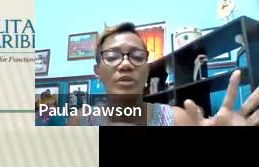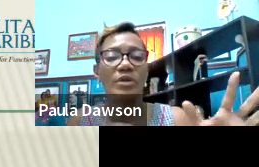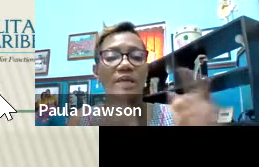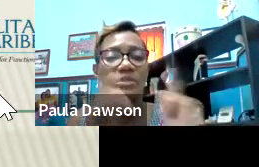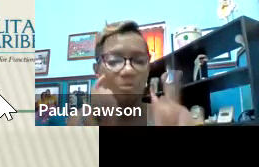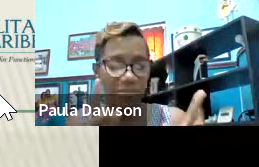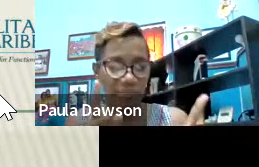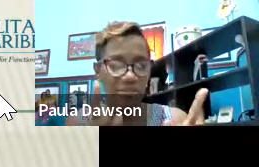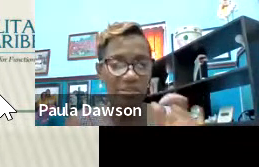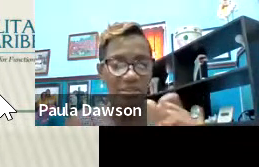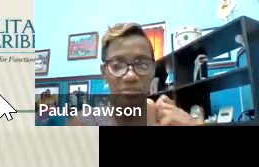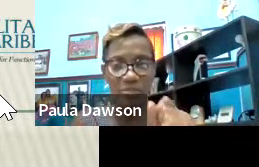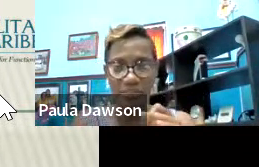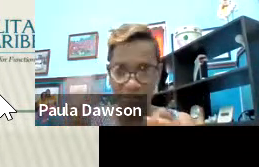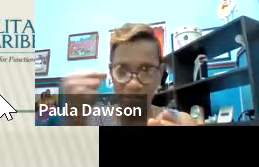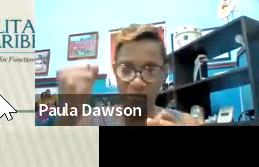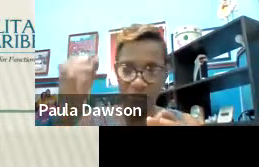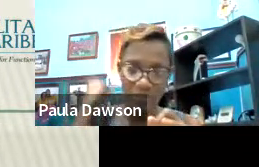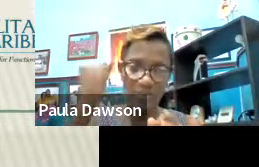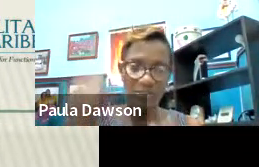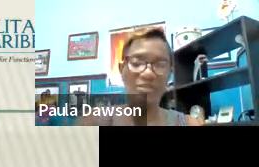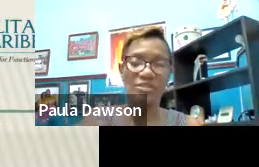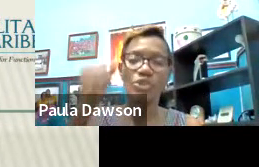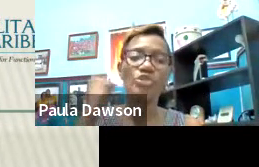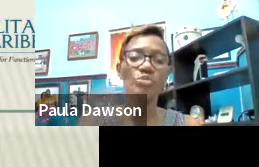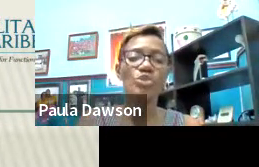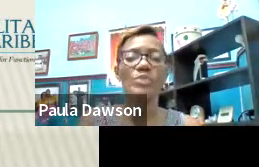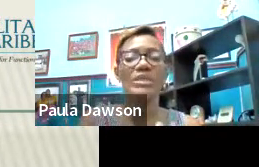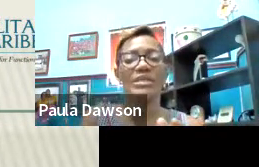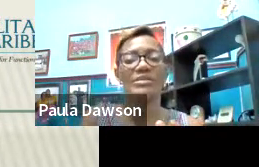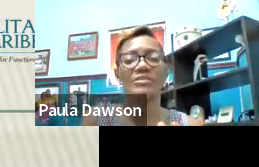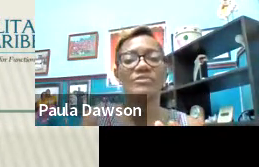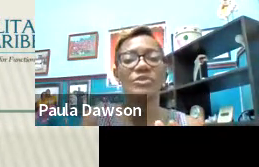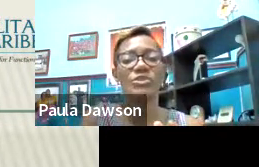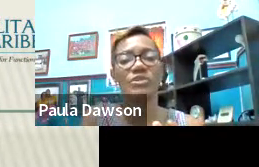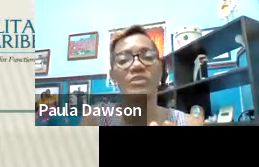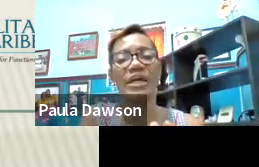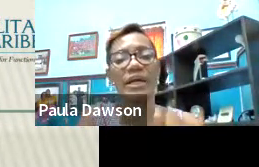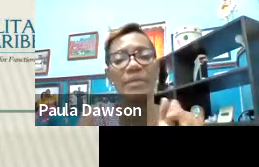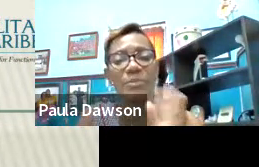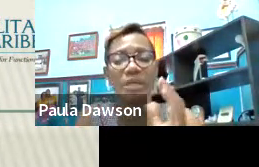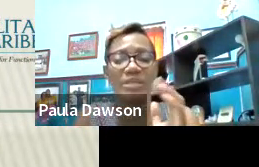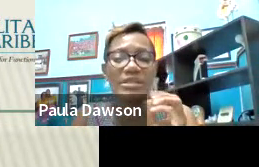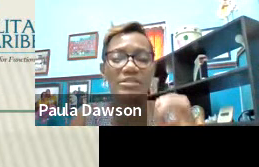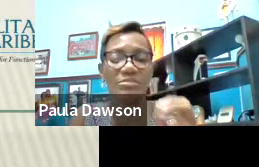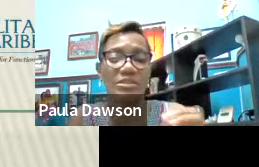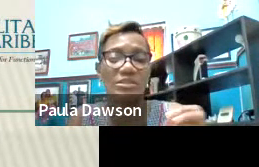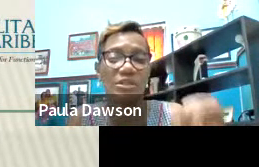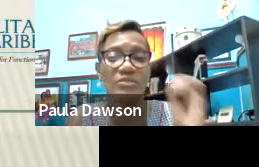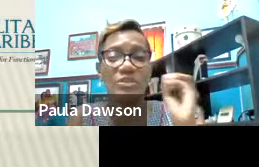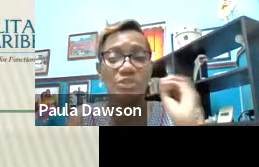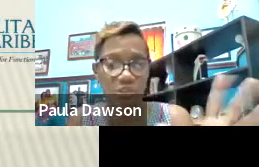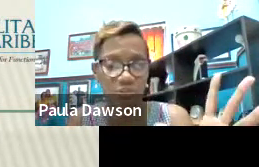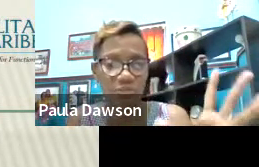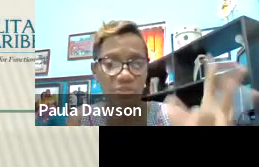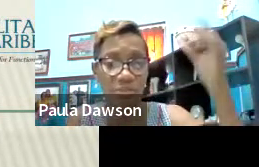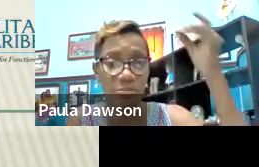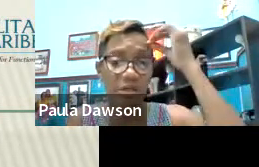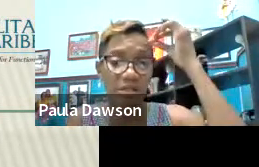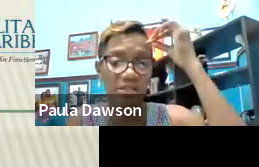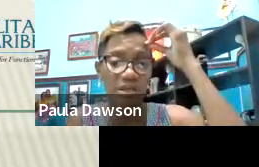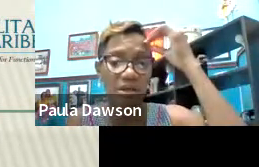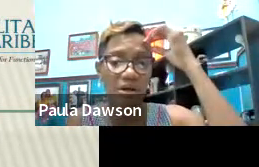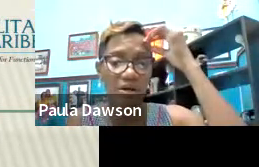from spasticity, because spasticity is resistant to the movement, and it's a function of hyperexcitability of the stretch